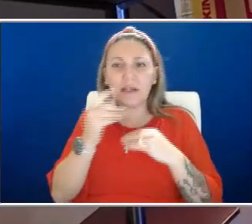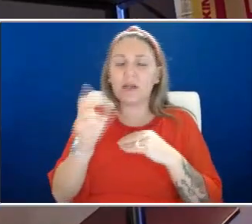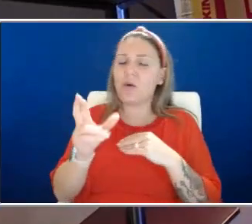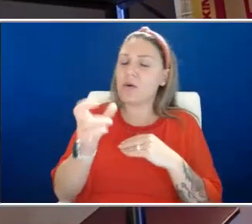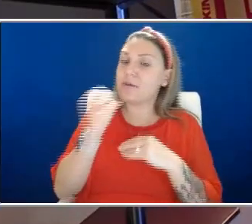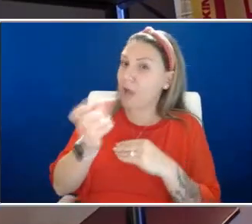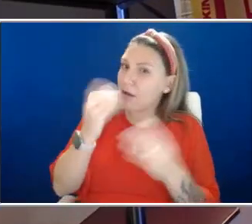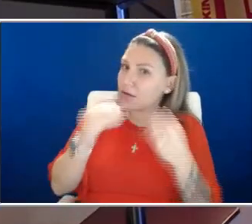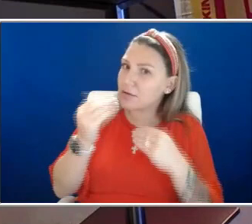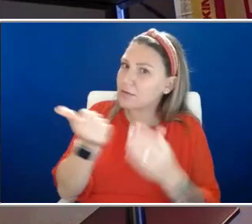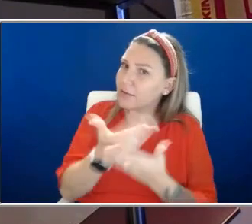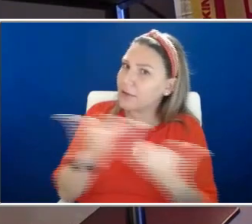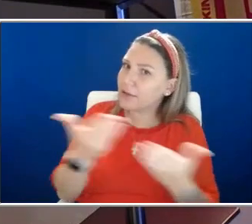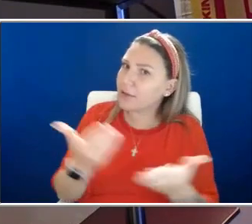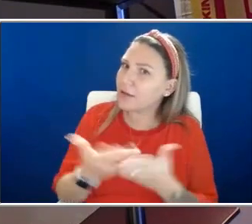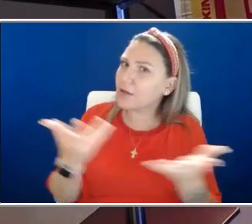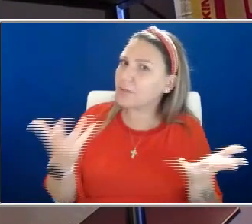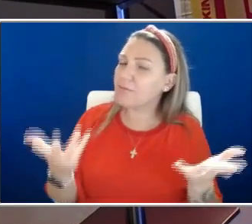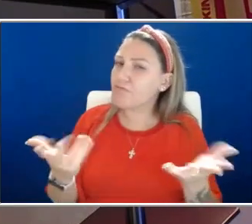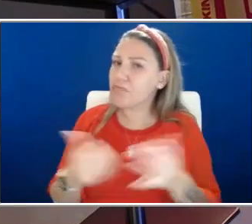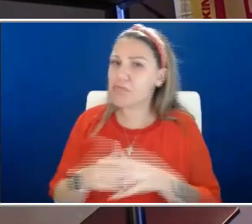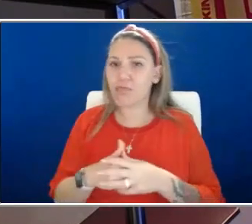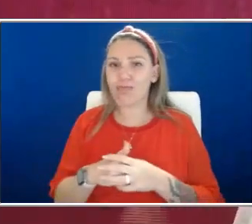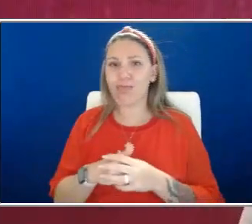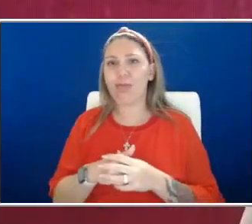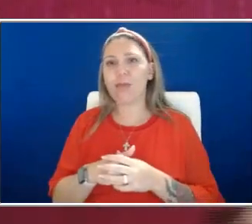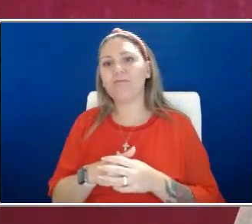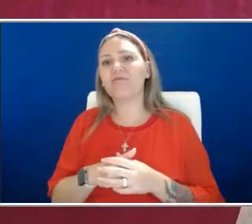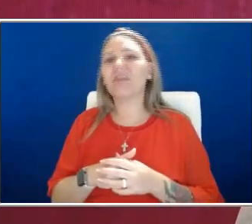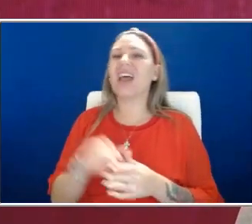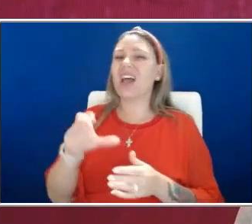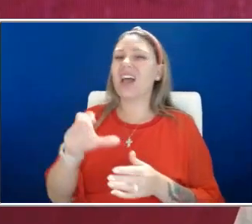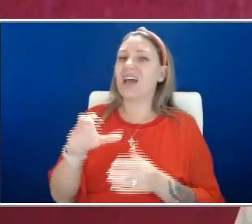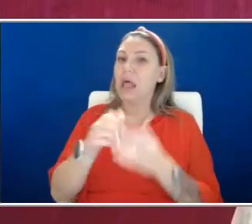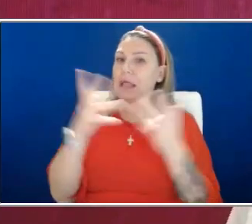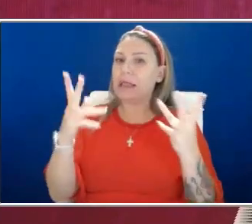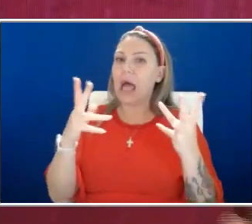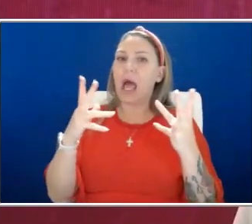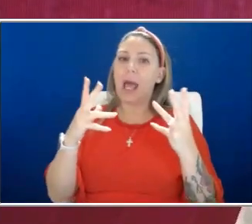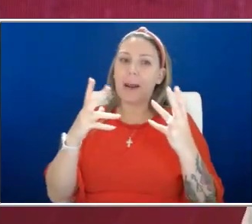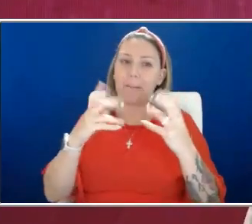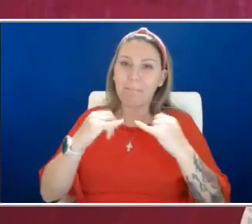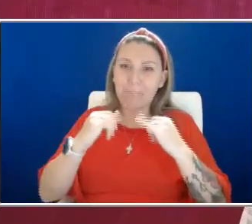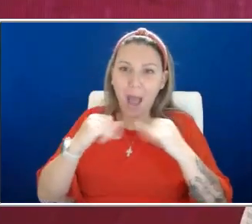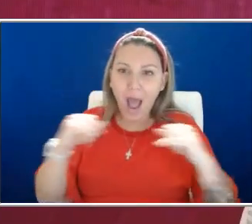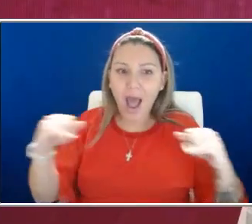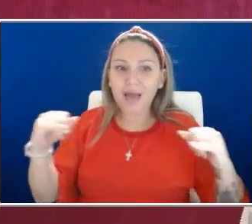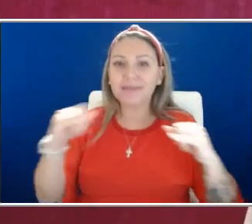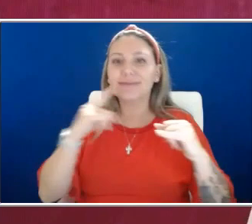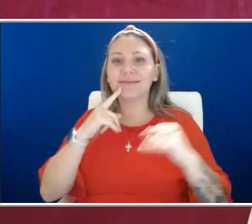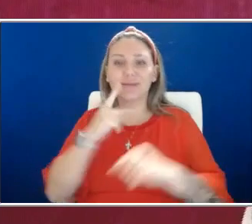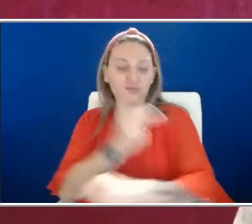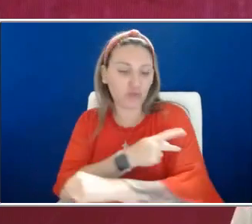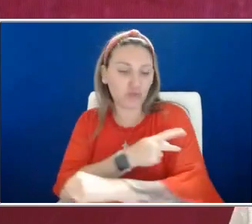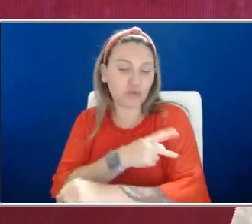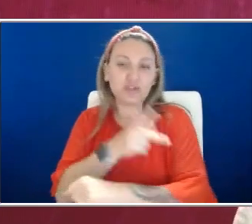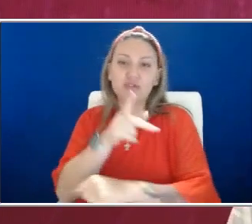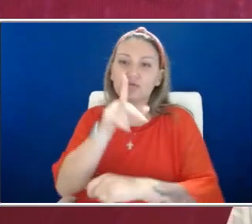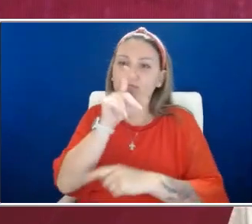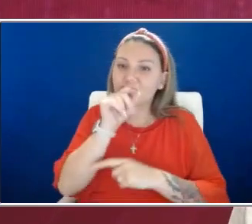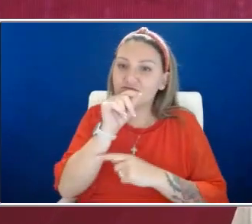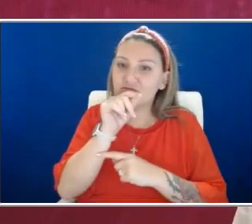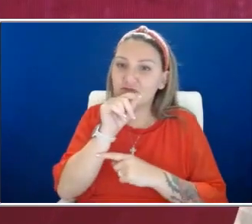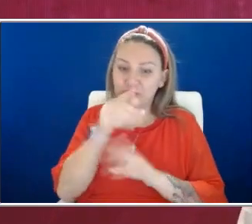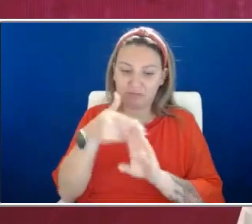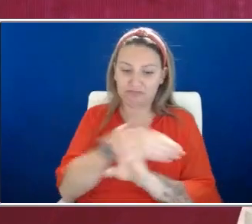anything to I think give it's you high the edge? carbs, a lot of pasta and stuff, protein, the chicken and stuff like that. Pre-game